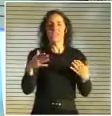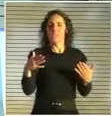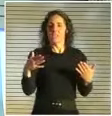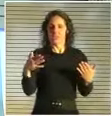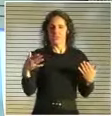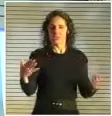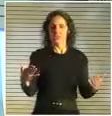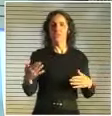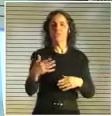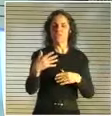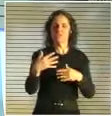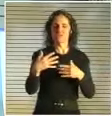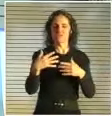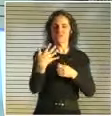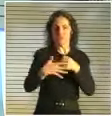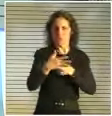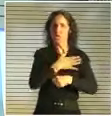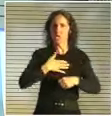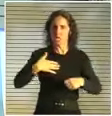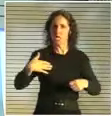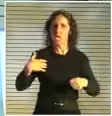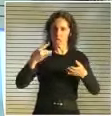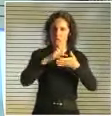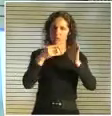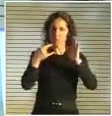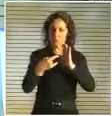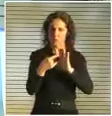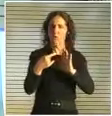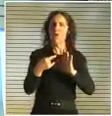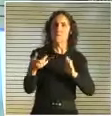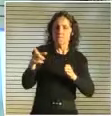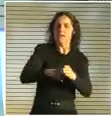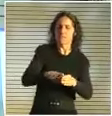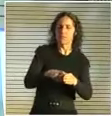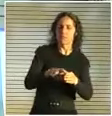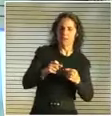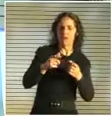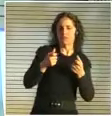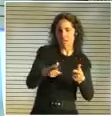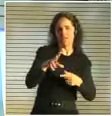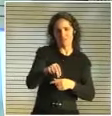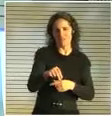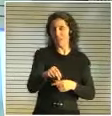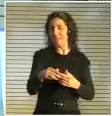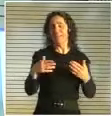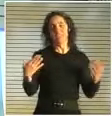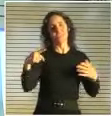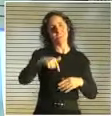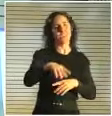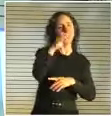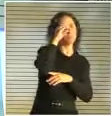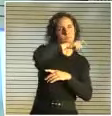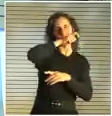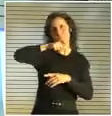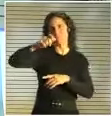that, we have some, like I say, some amazing people who will share things that are going on with their respective worlds. And I wanted to start off